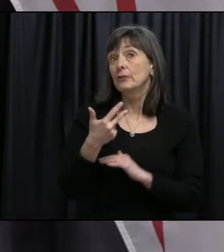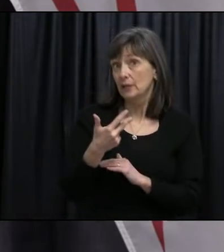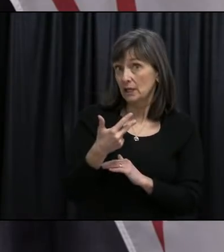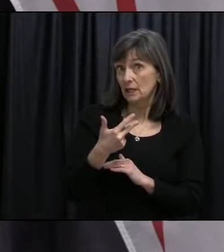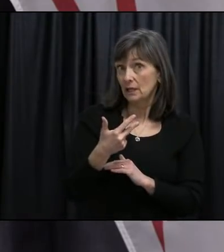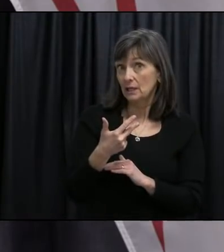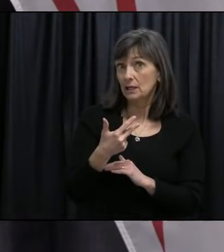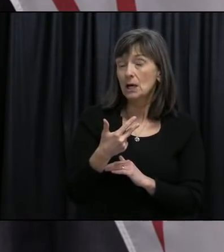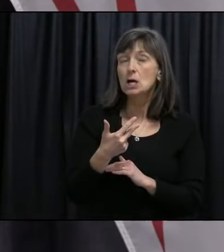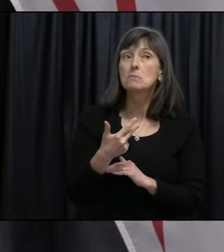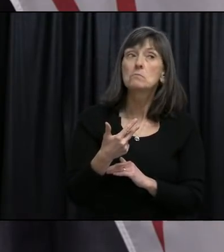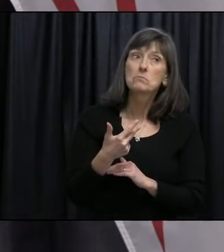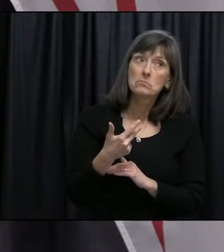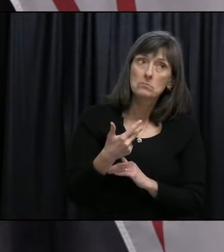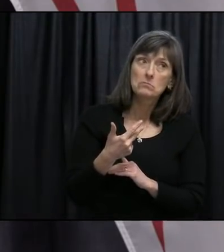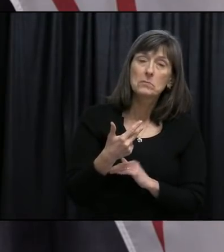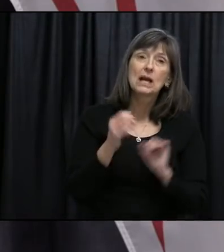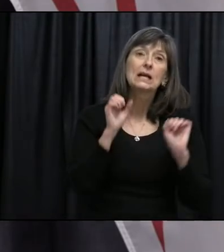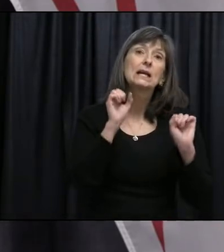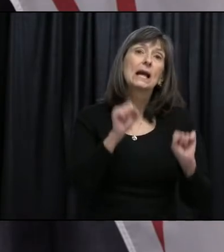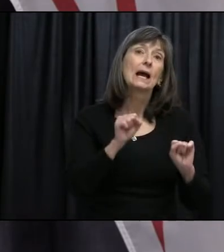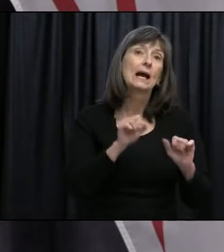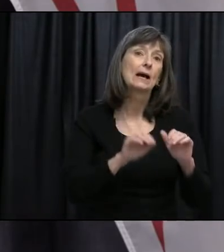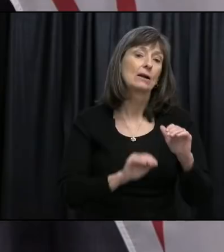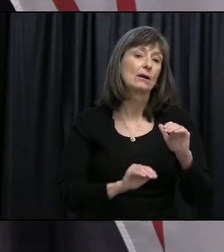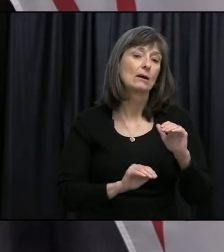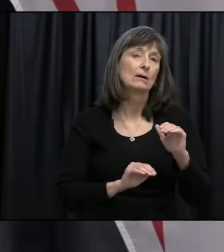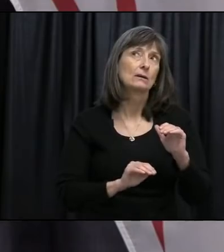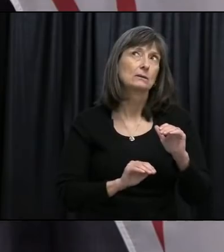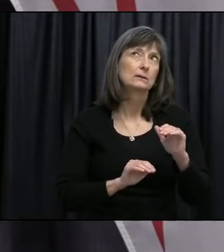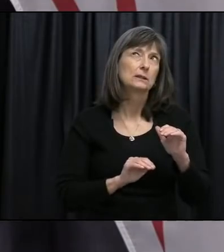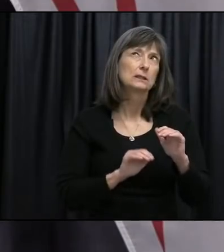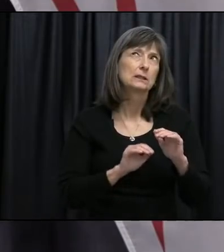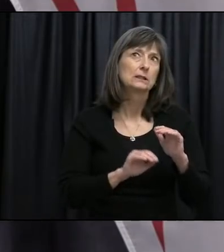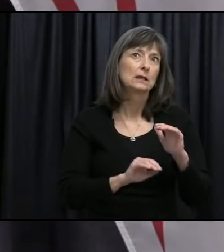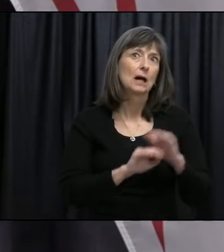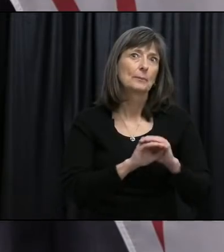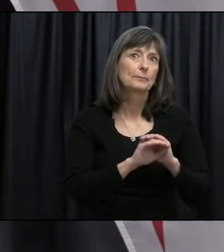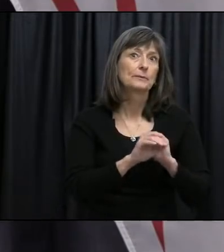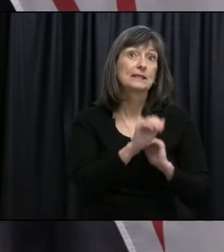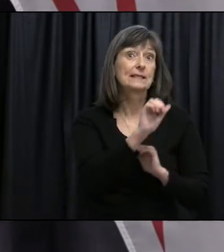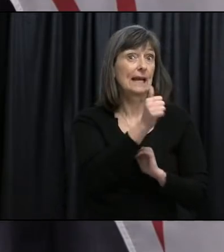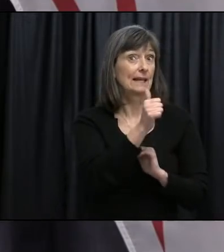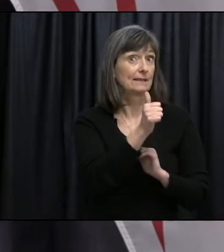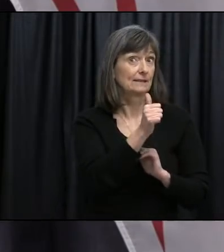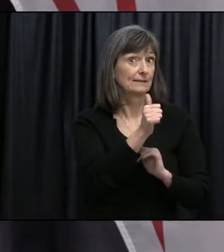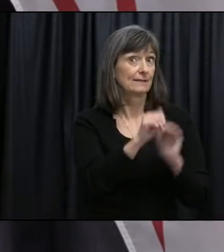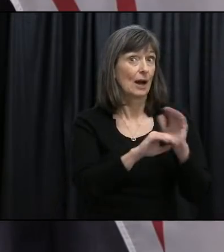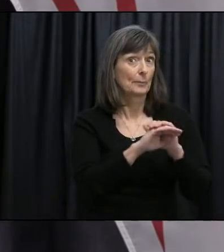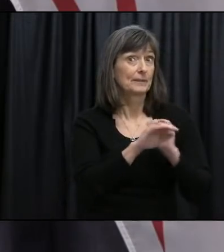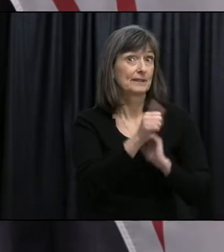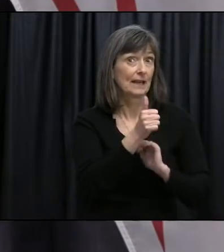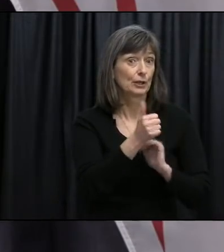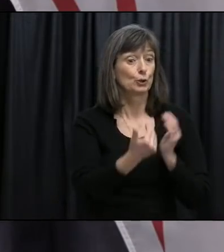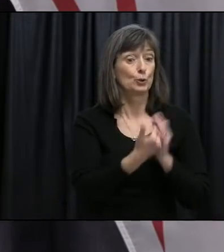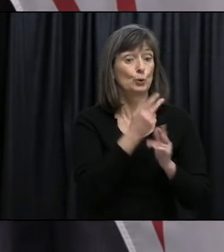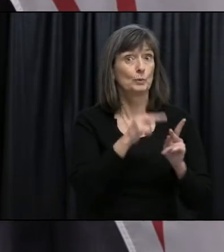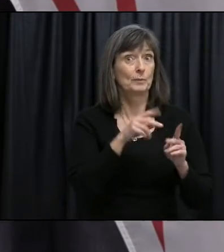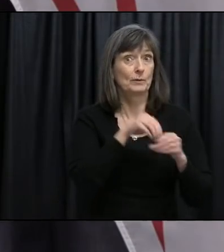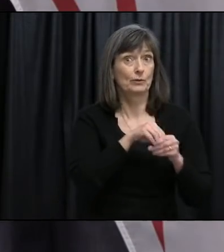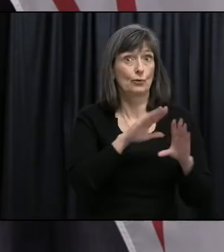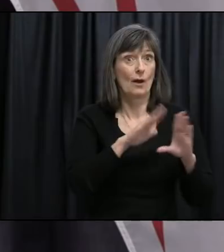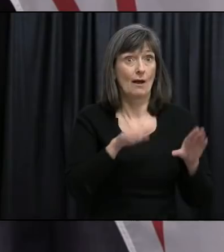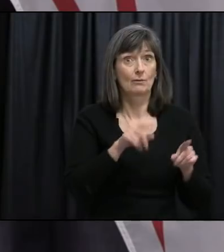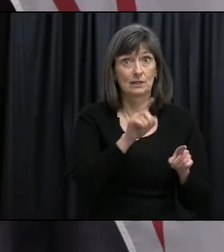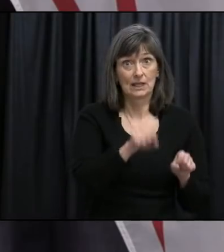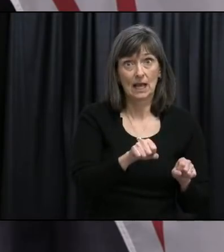saying, there can be 10 people 10 people outside your household. So, you